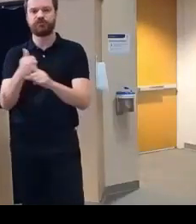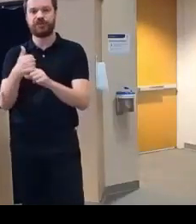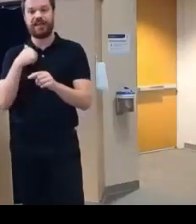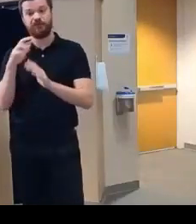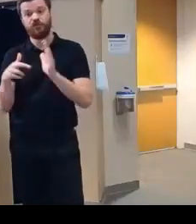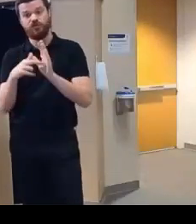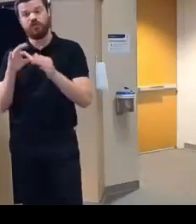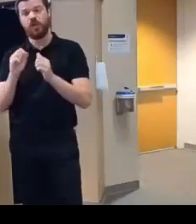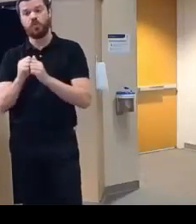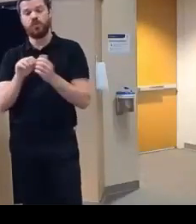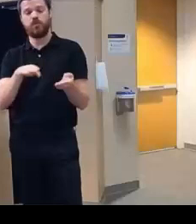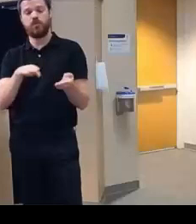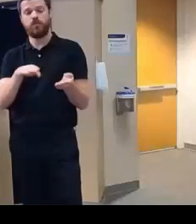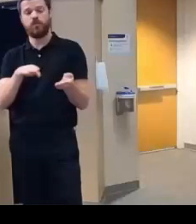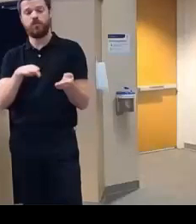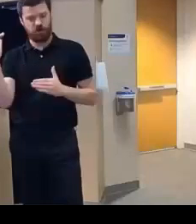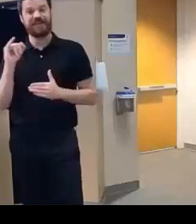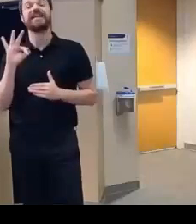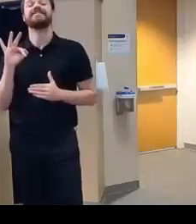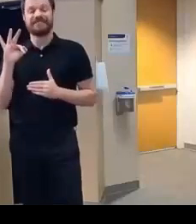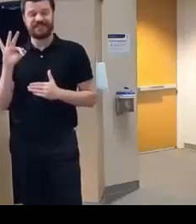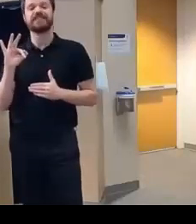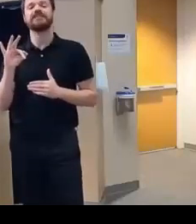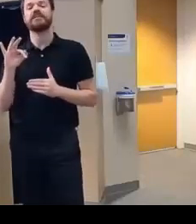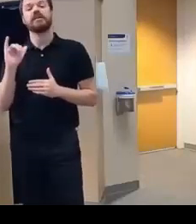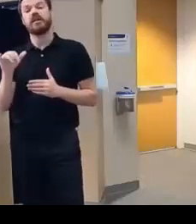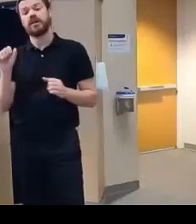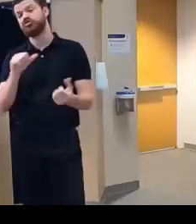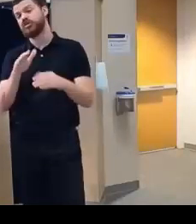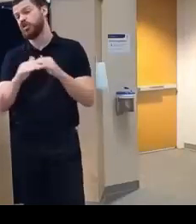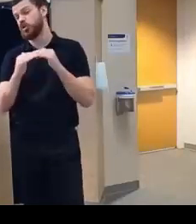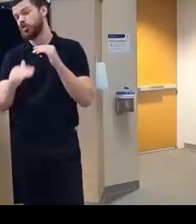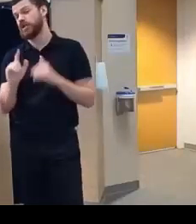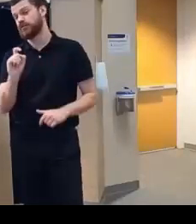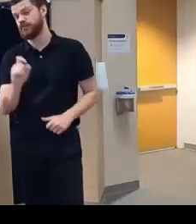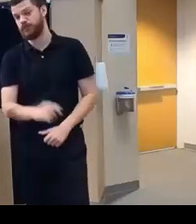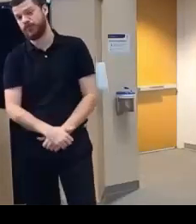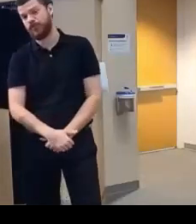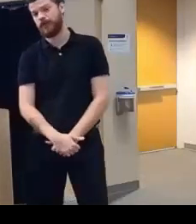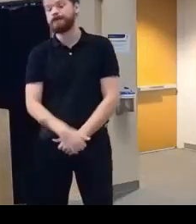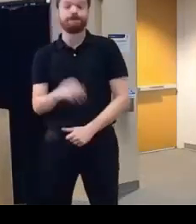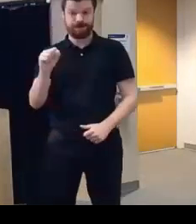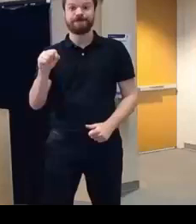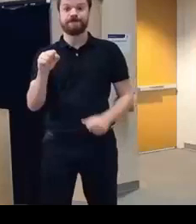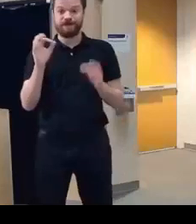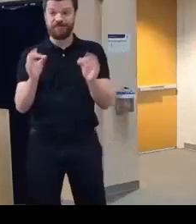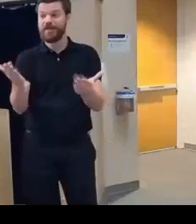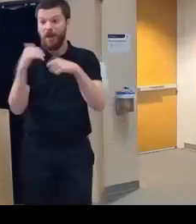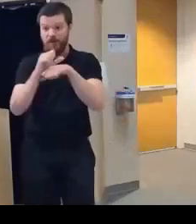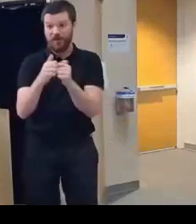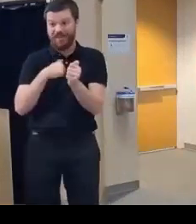in the mortality disparities? And if so, do you think that could be addressed on the unit? Absolutely, come work with us,